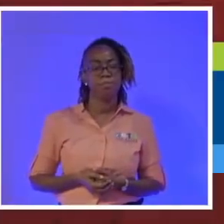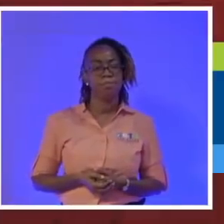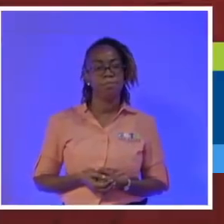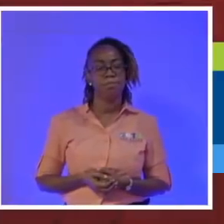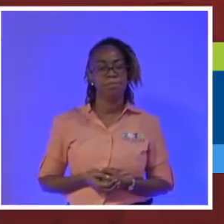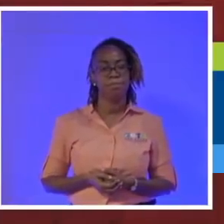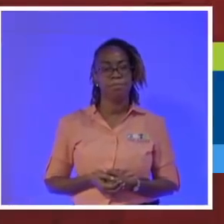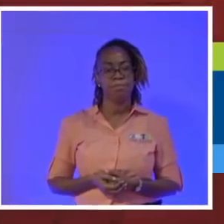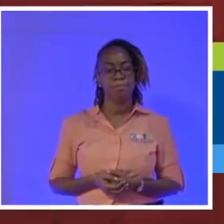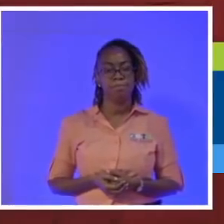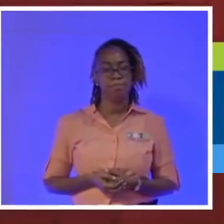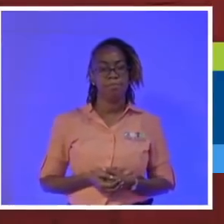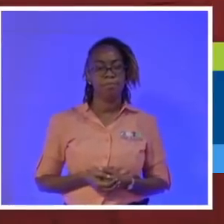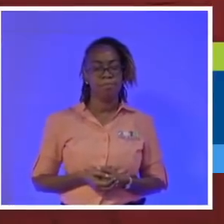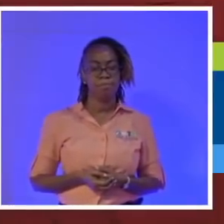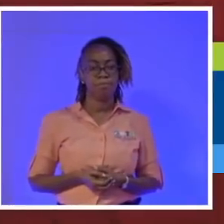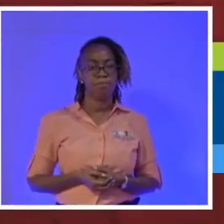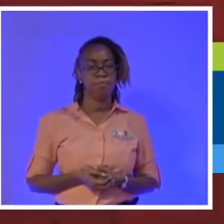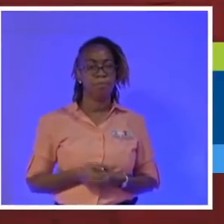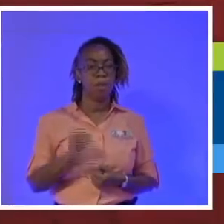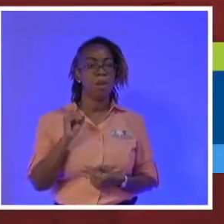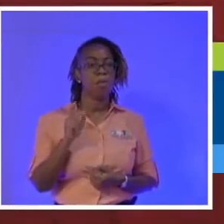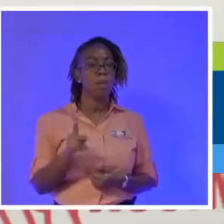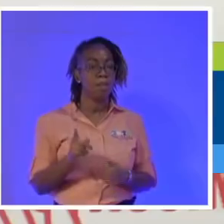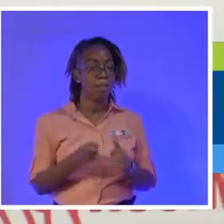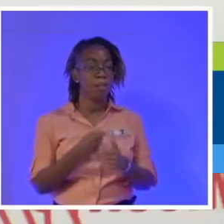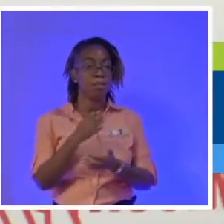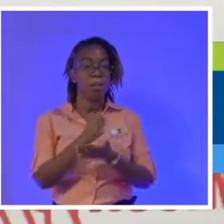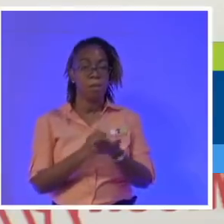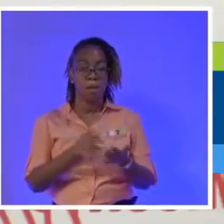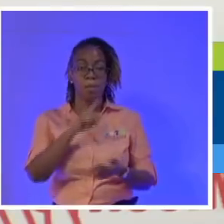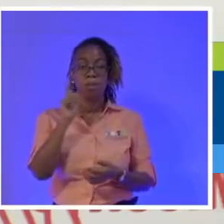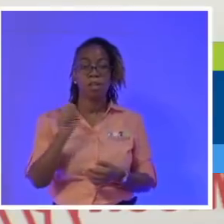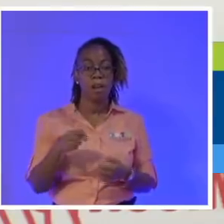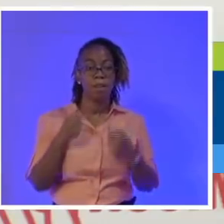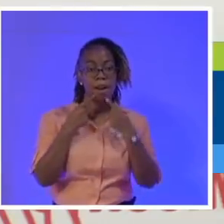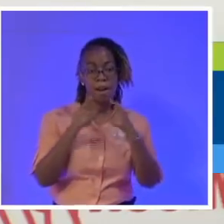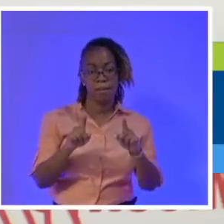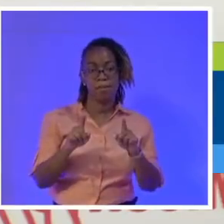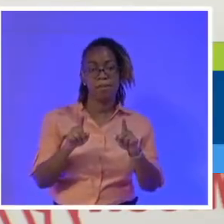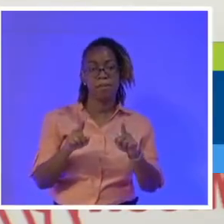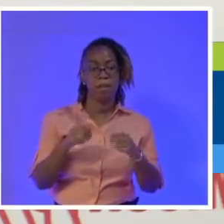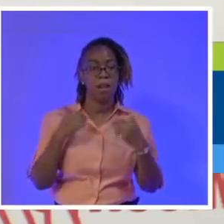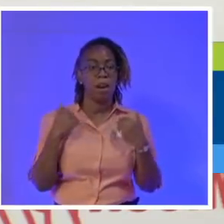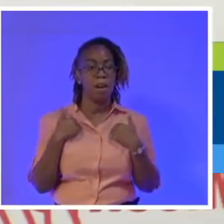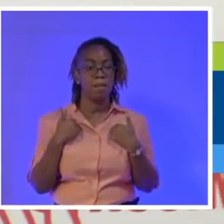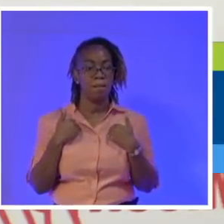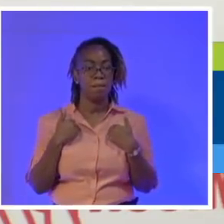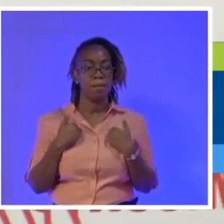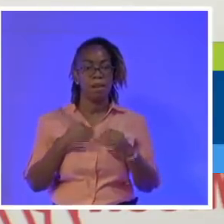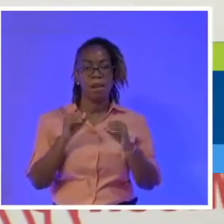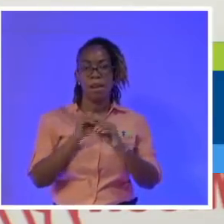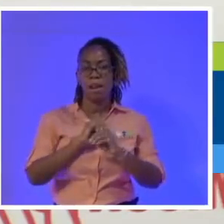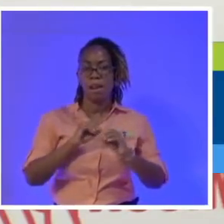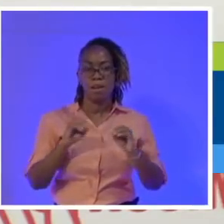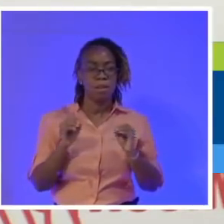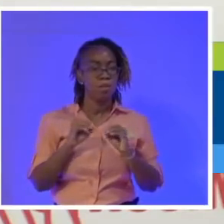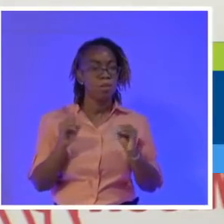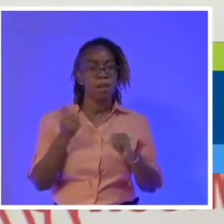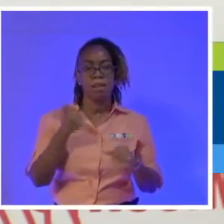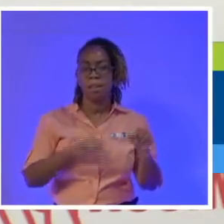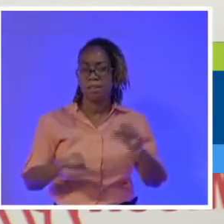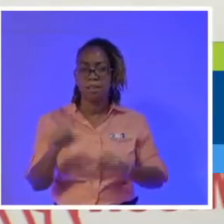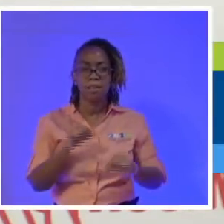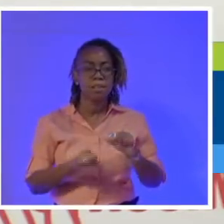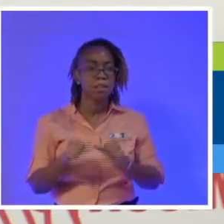Dr. Hines? Okay, with respect to the first part of the question, there is no logical or scientific basis on which